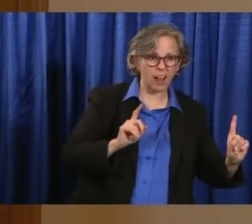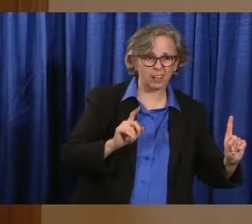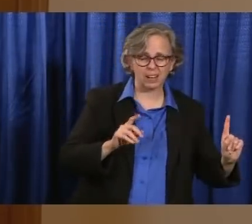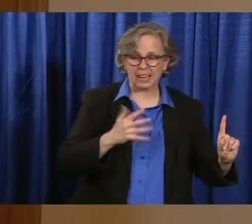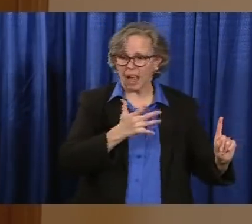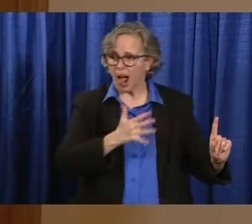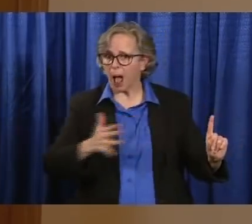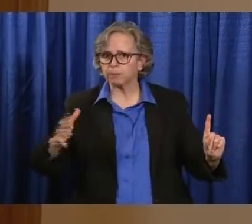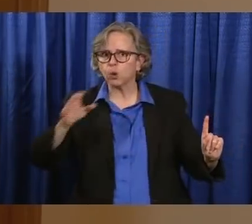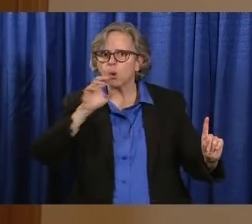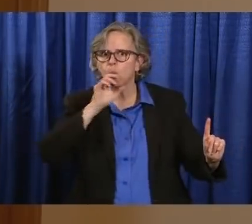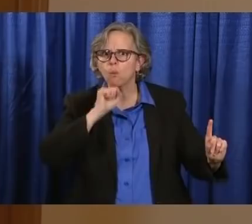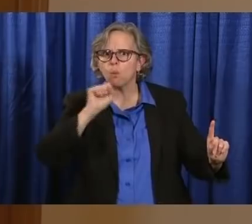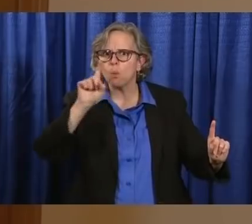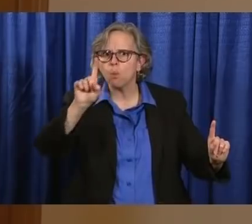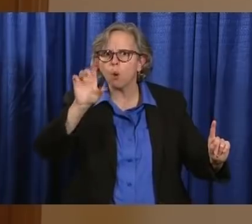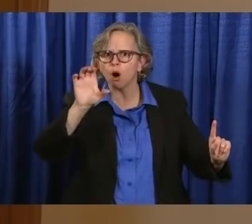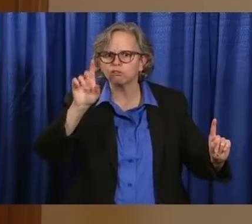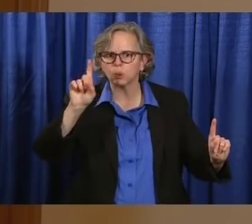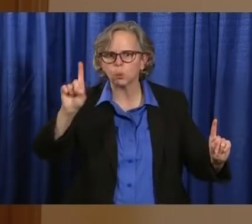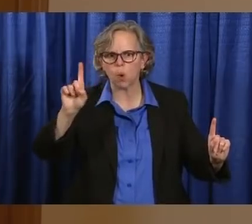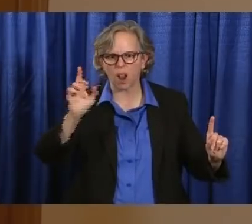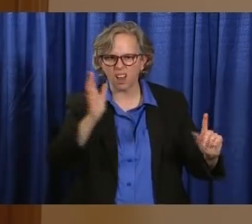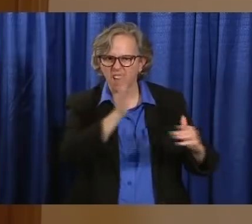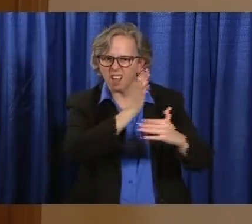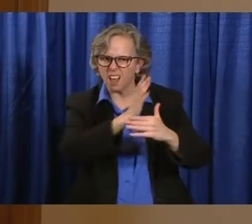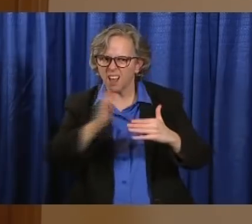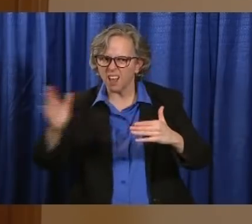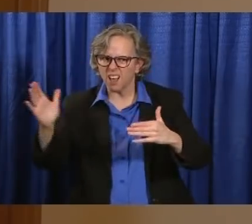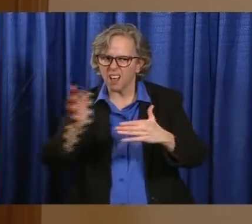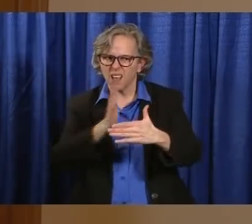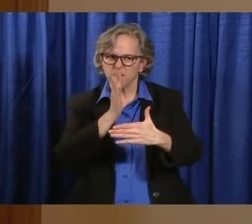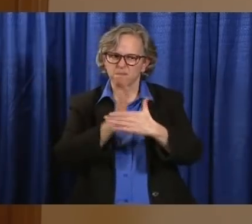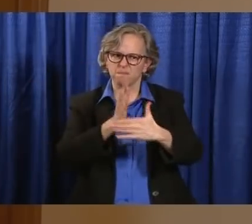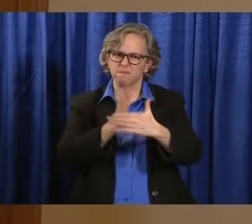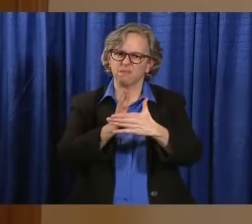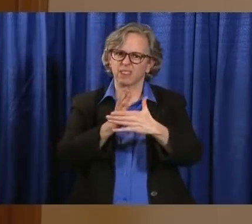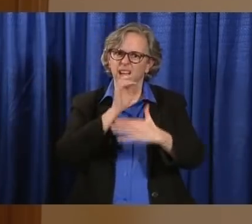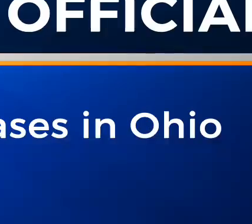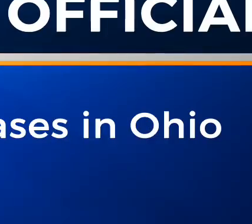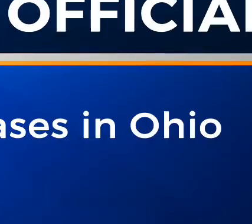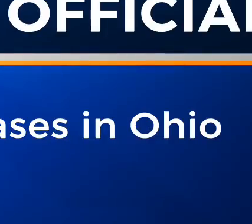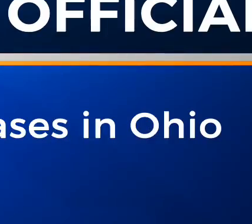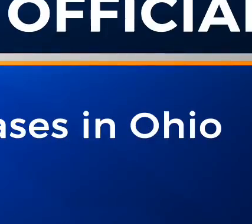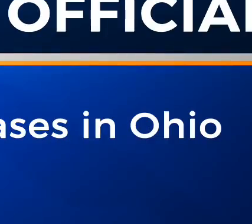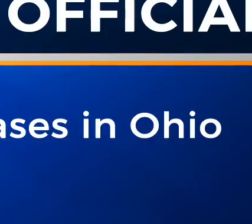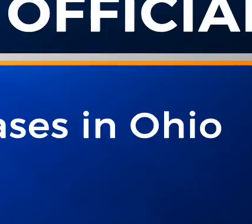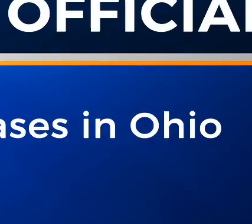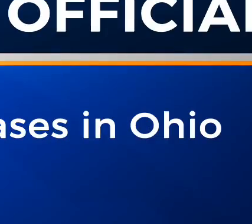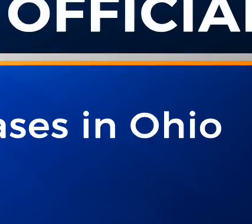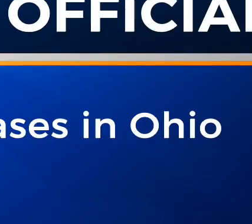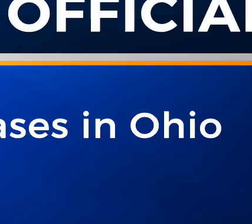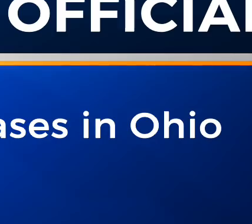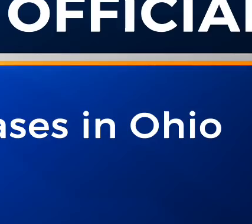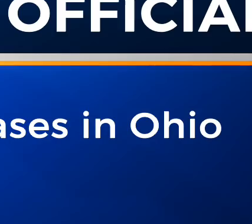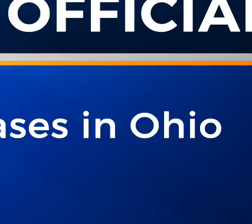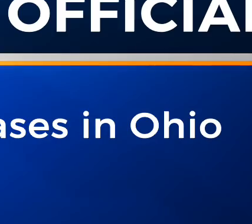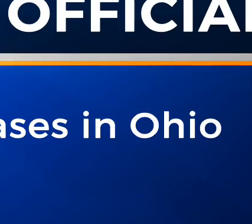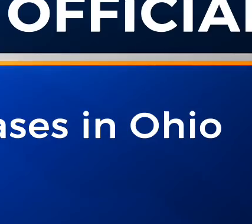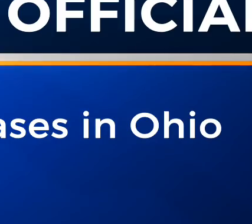101 years of age, with a median age of 54. We are still equal,